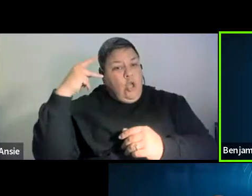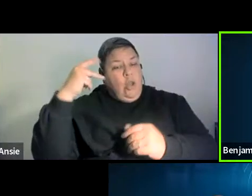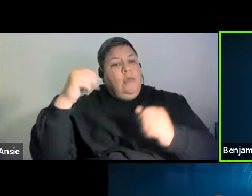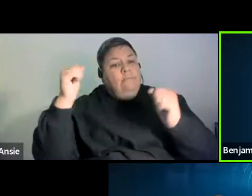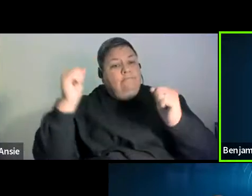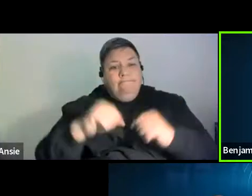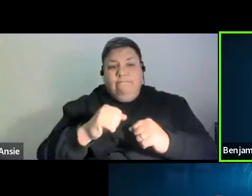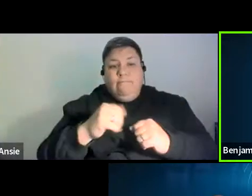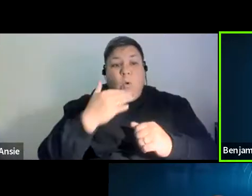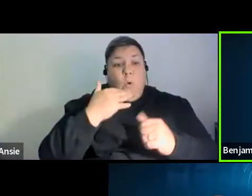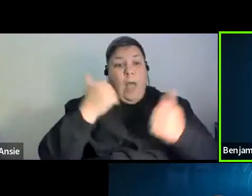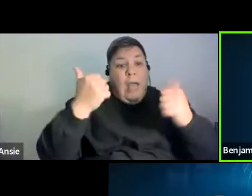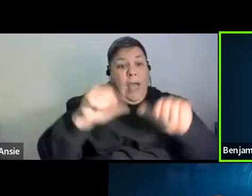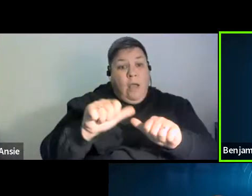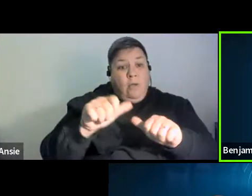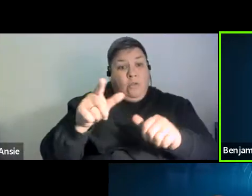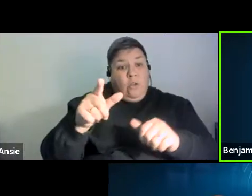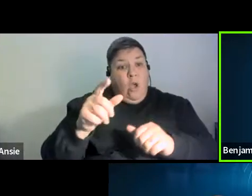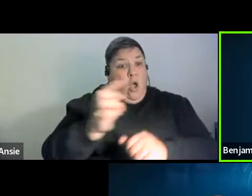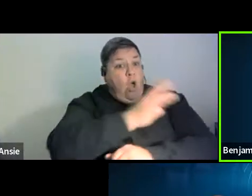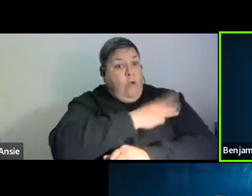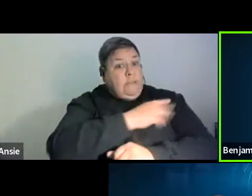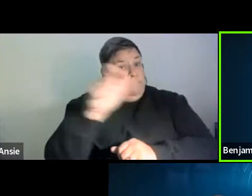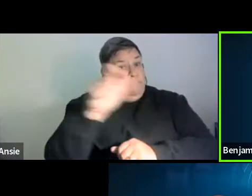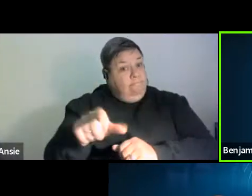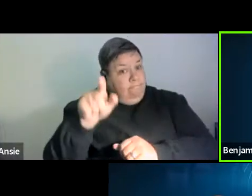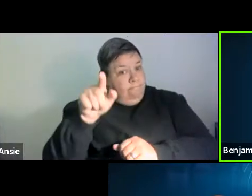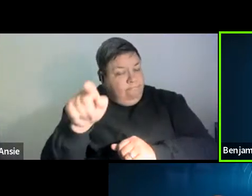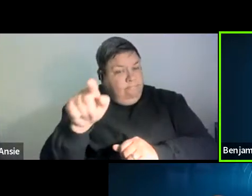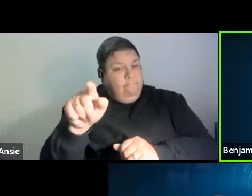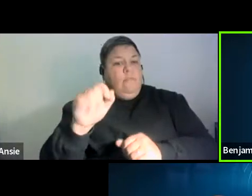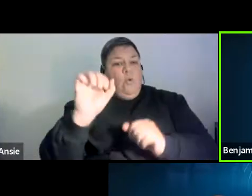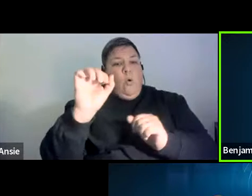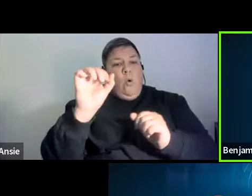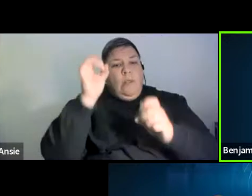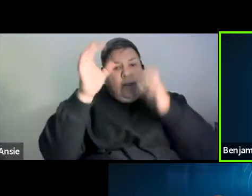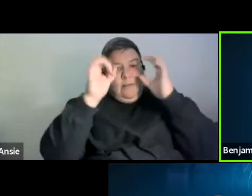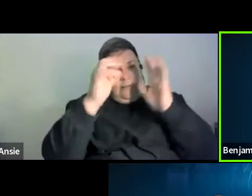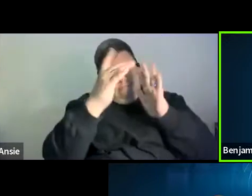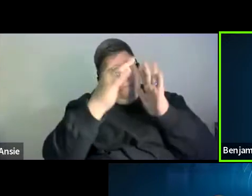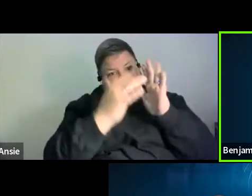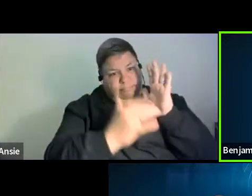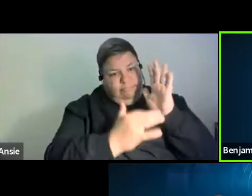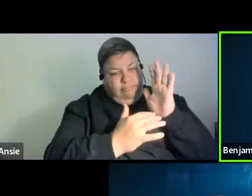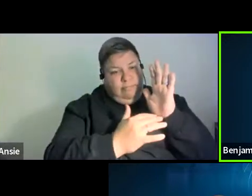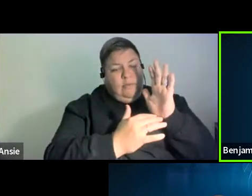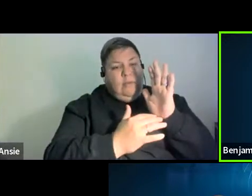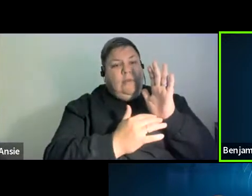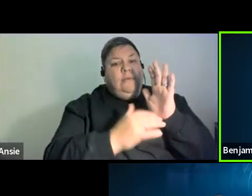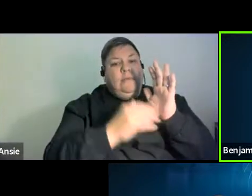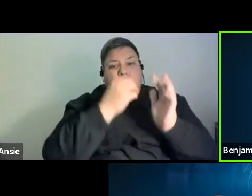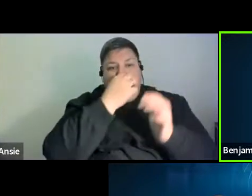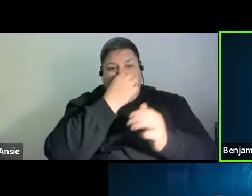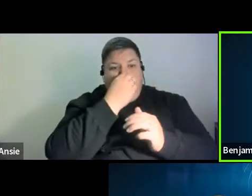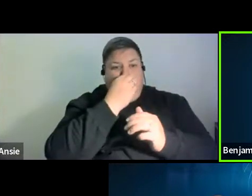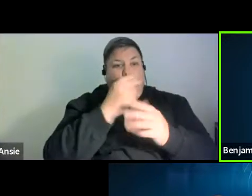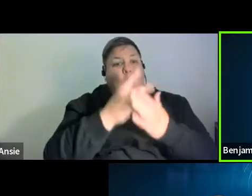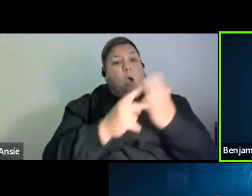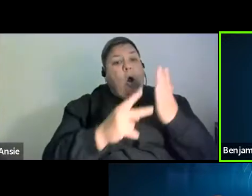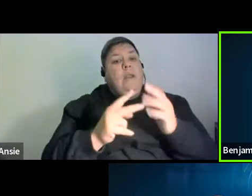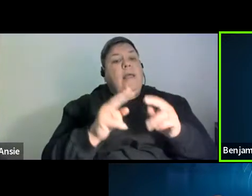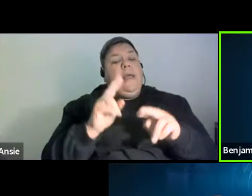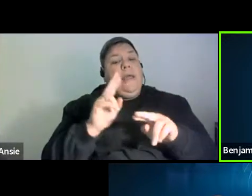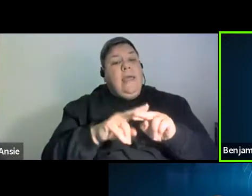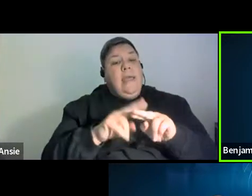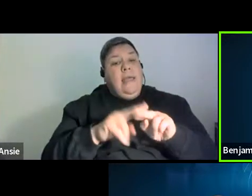the accounting officer indicating the details of the registered representative for the institution, but only if the details